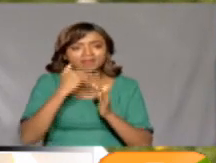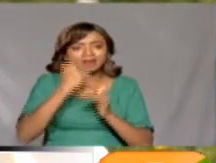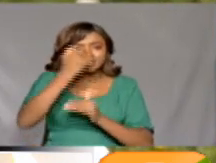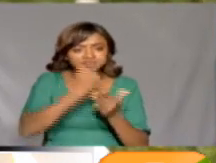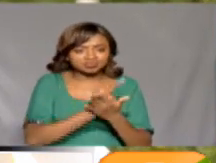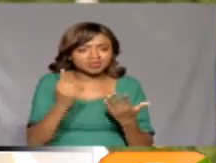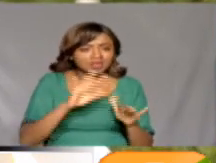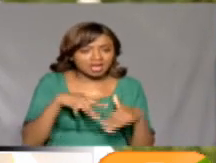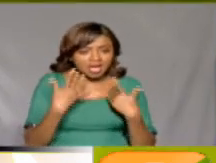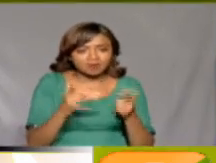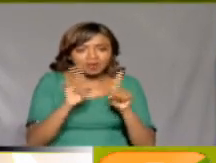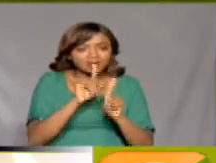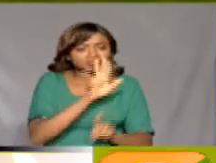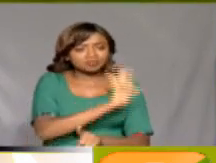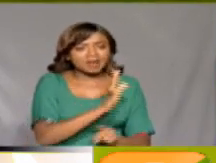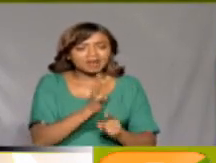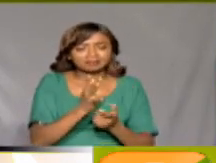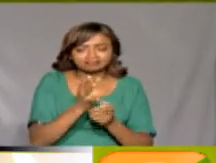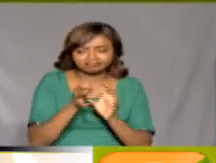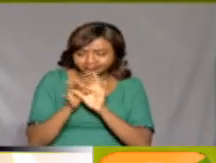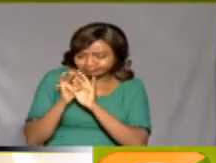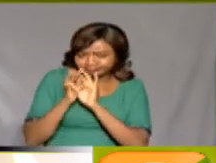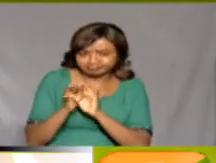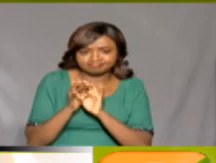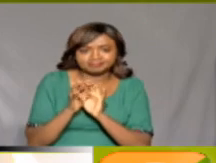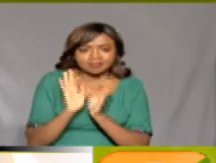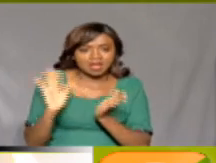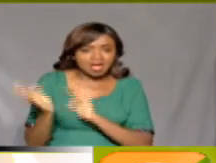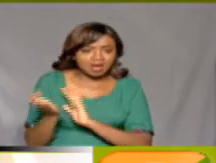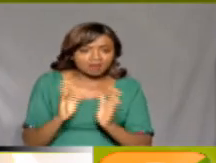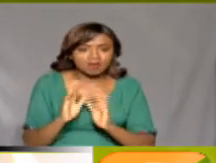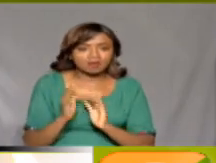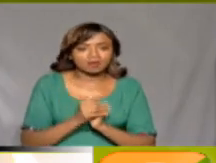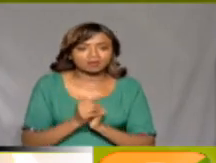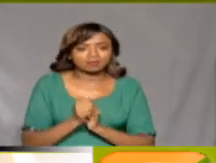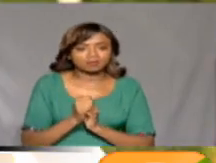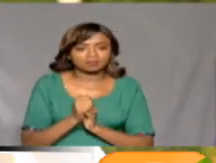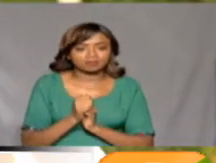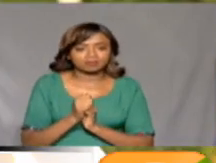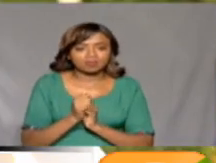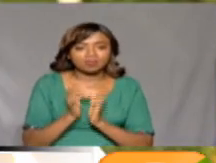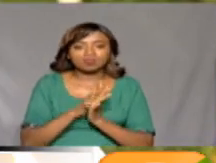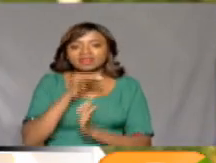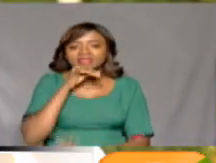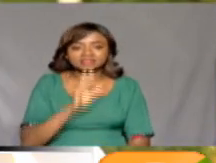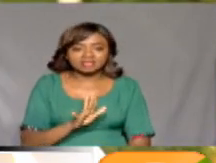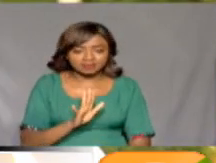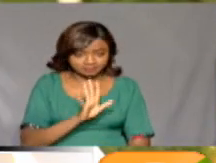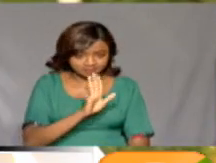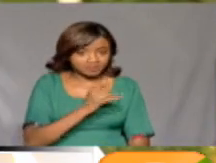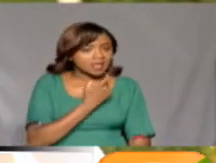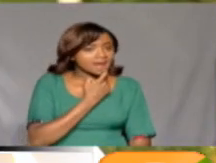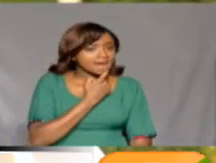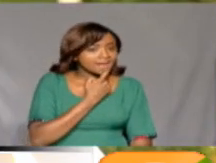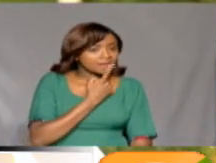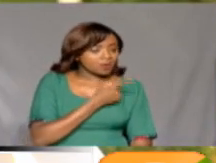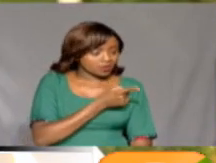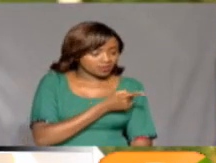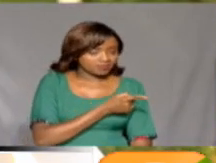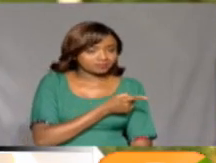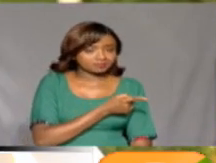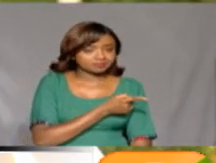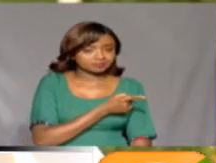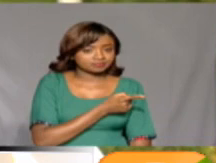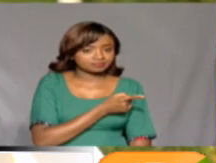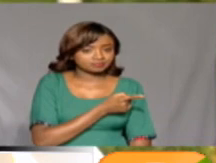with what many would say is his most prominent son, Senator Gideon Moi. Moi brought up